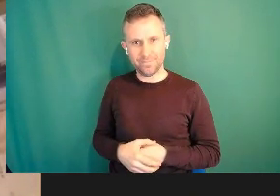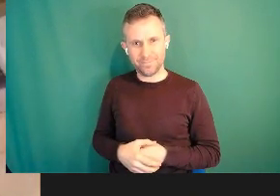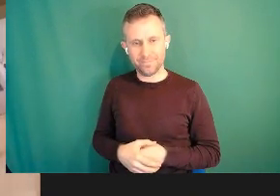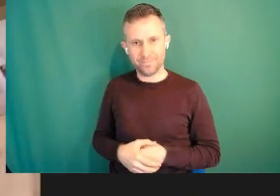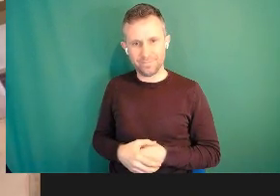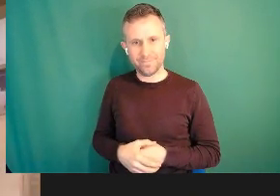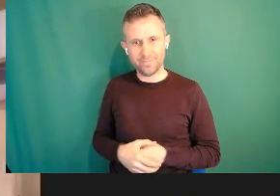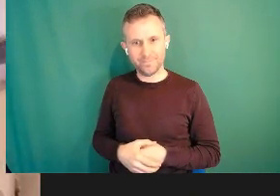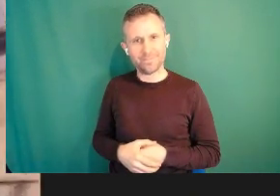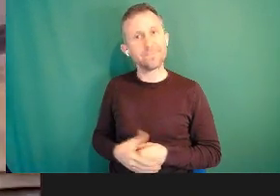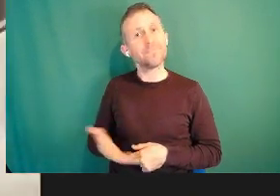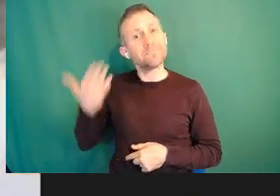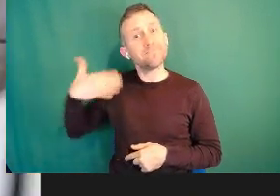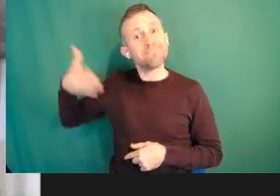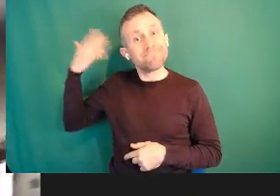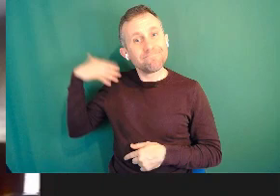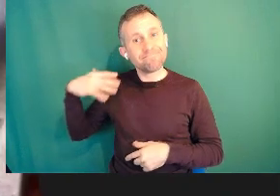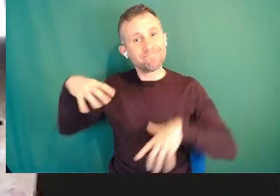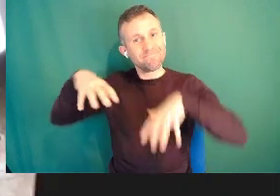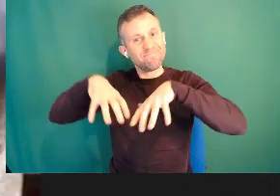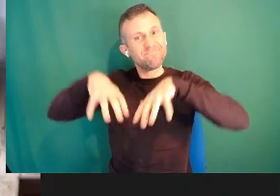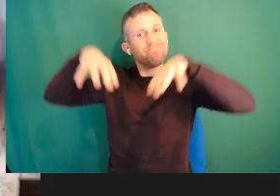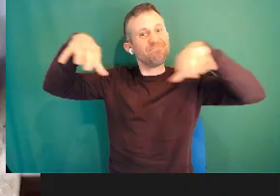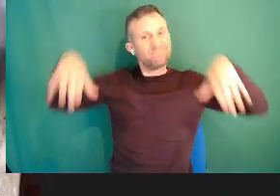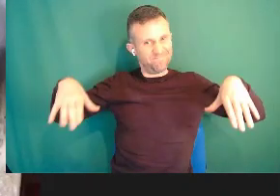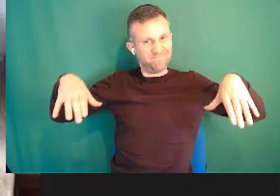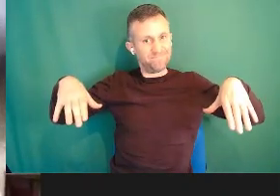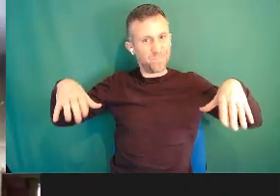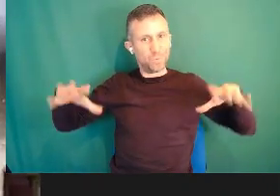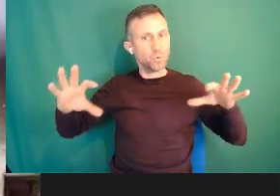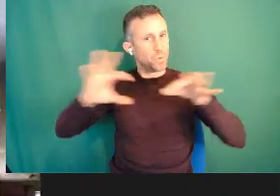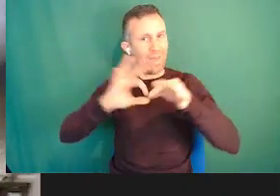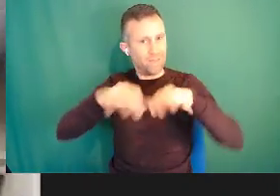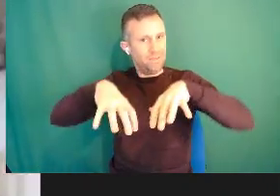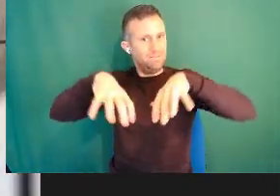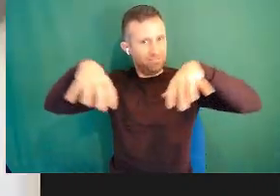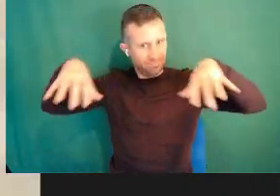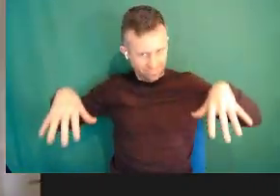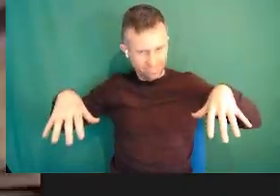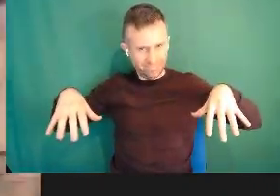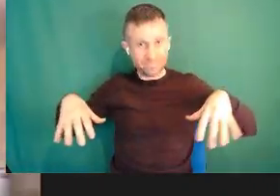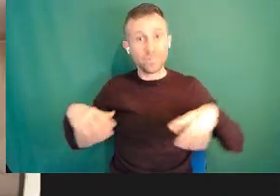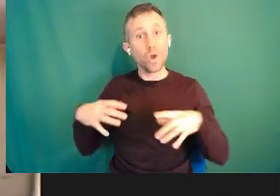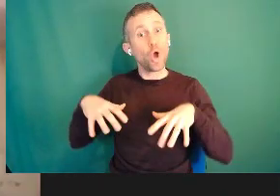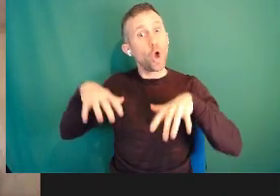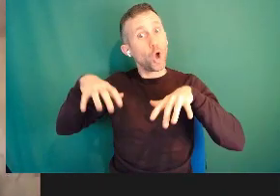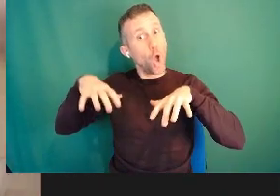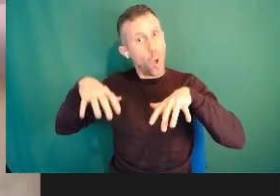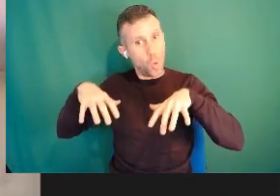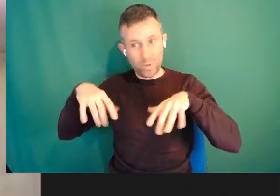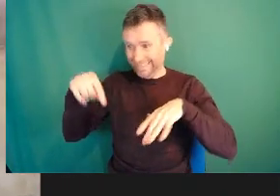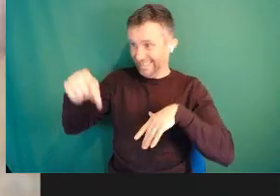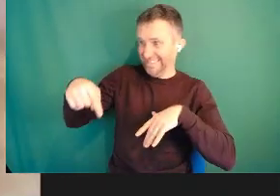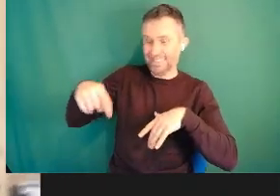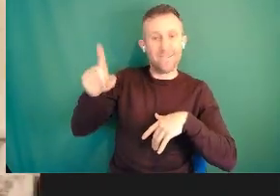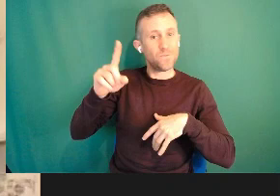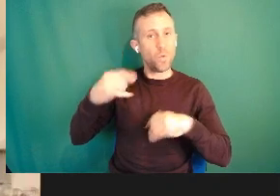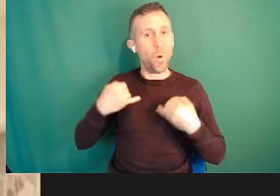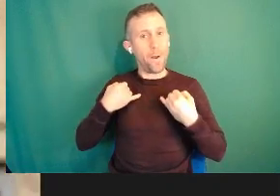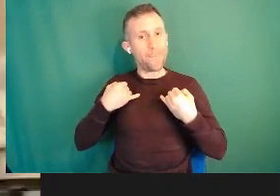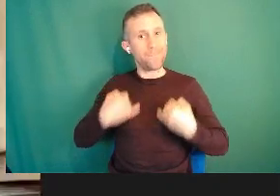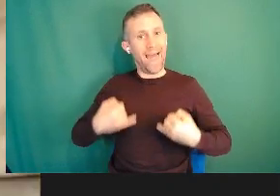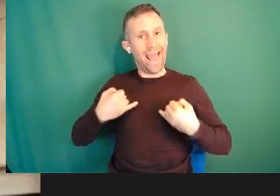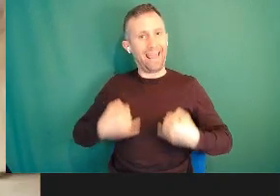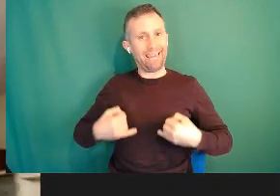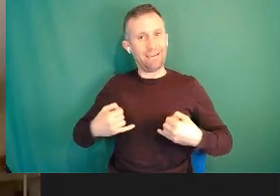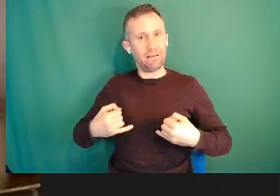And in Ghost, this is where they film the plague pit. And then this is the main kitchen